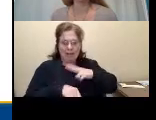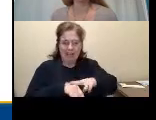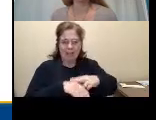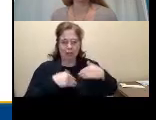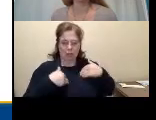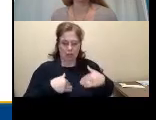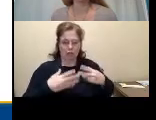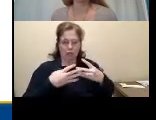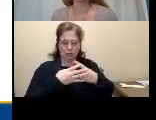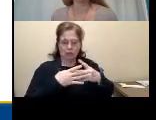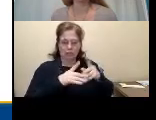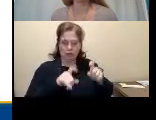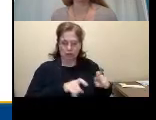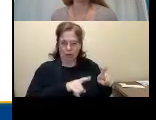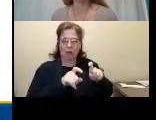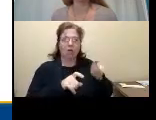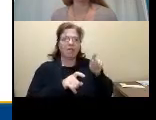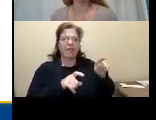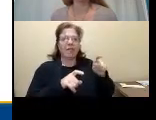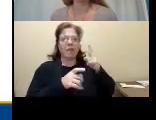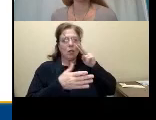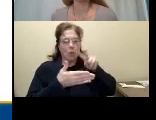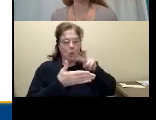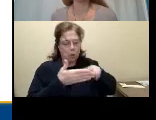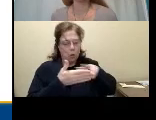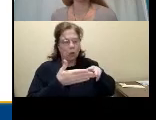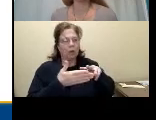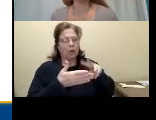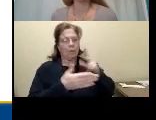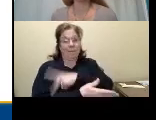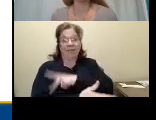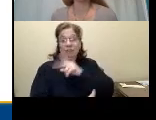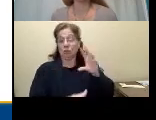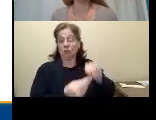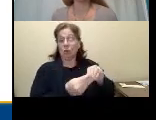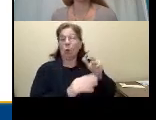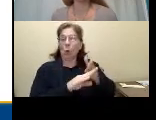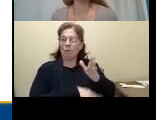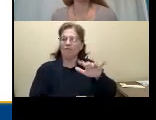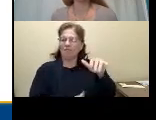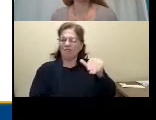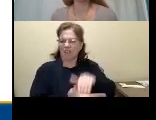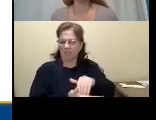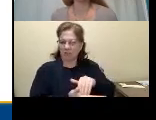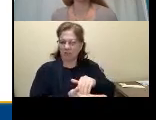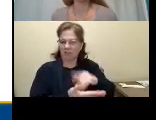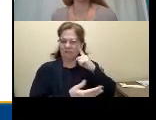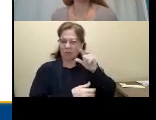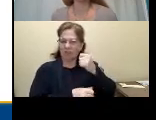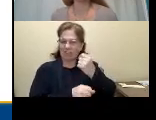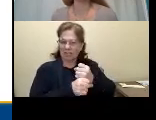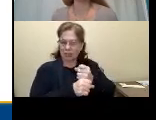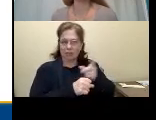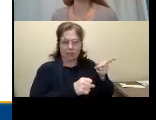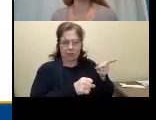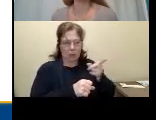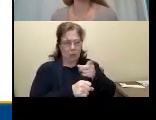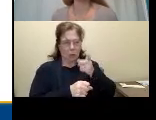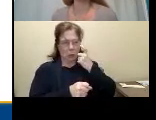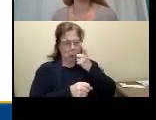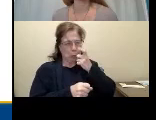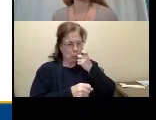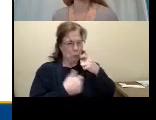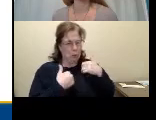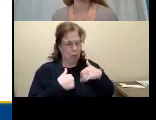over 55,000 patients for a period of about a decade. And they tried to monitor, who was getting lung cancers and when, and what were the